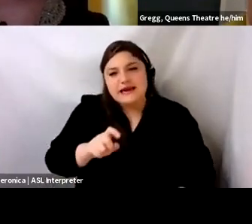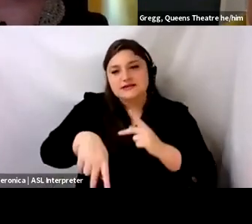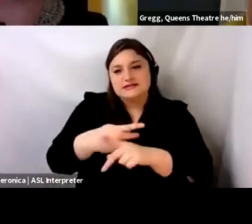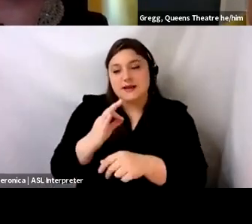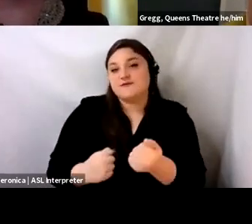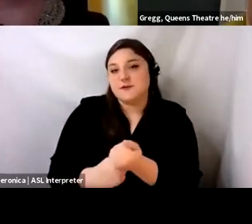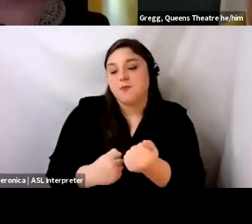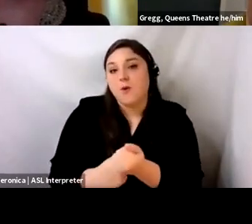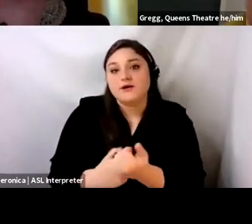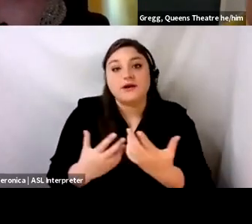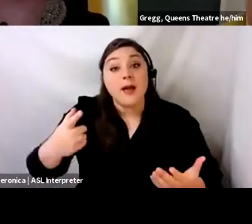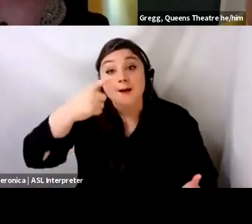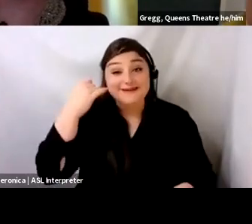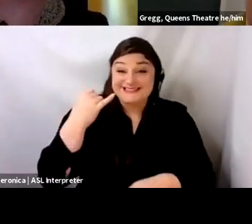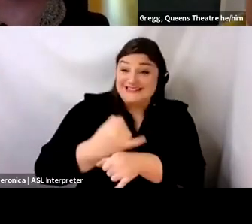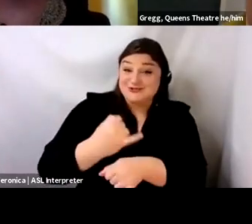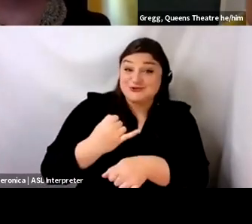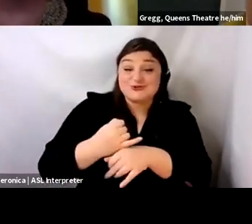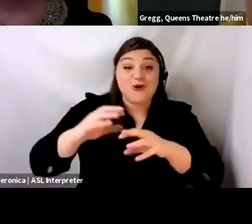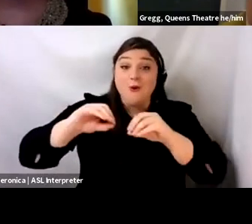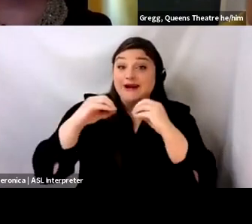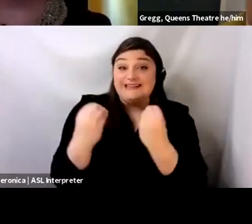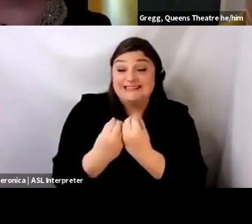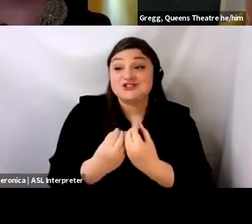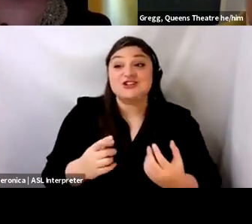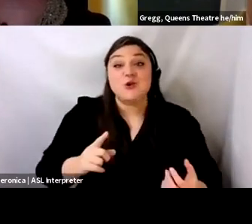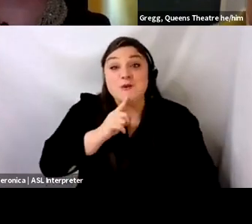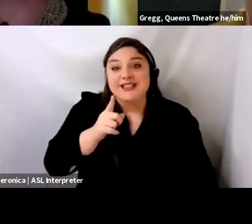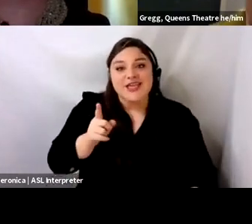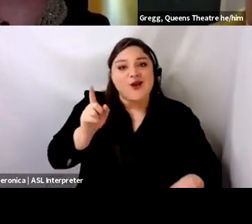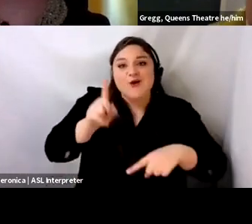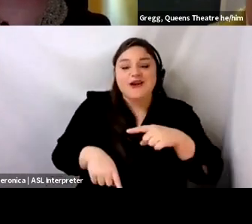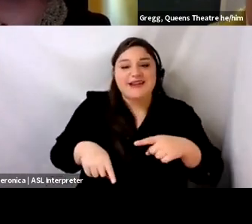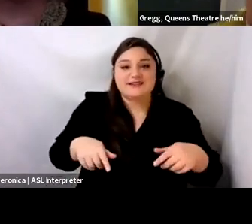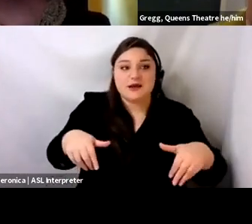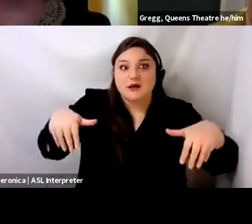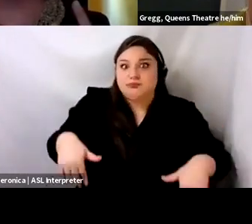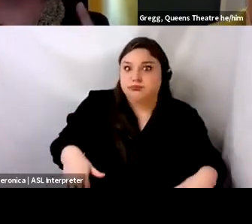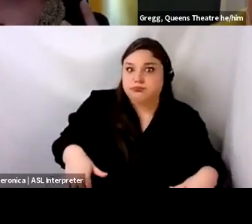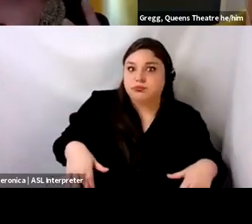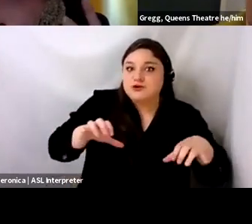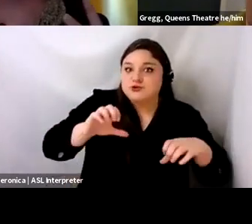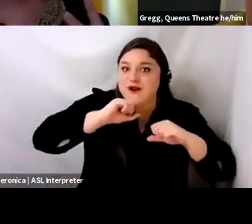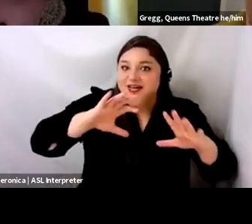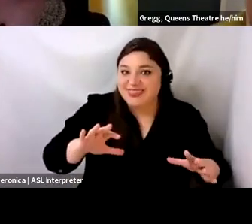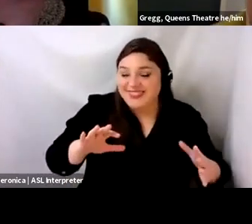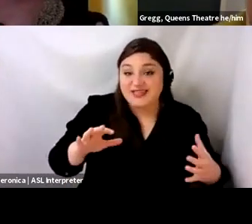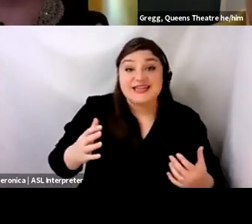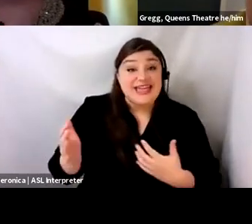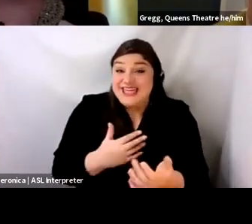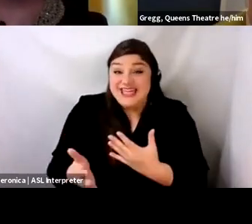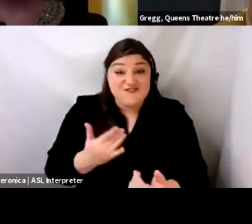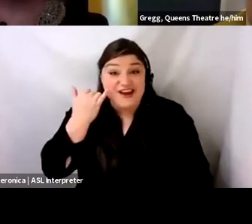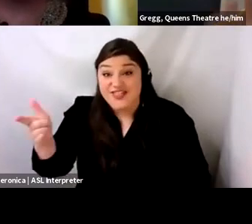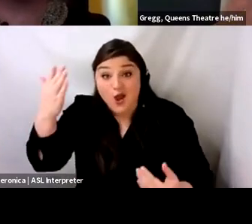institutions just had to do it just had to, you know, fail forward, as it were, to just, you know, go ahead, take a